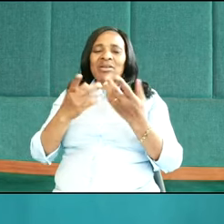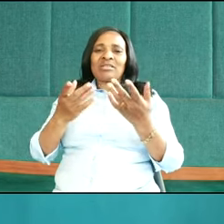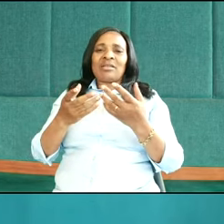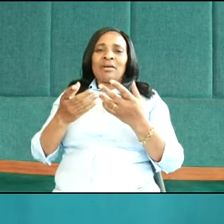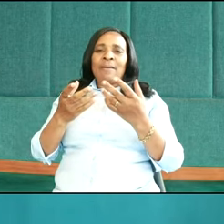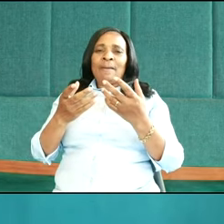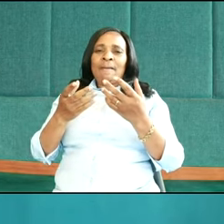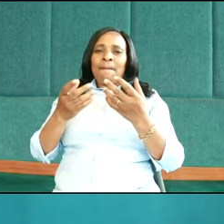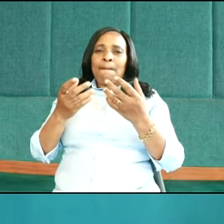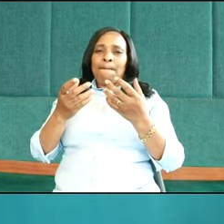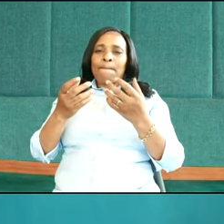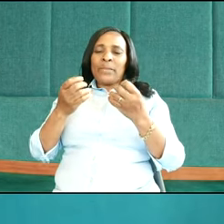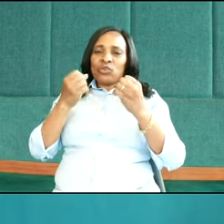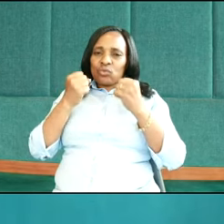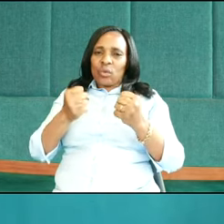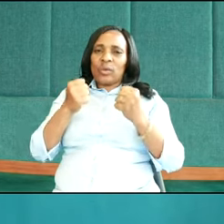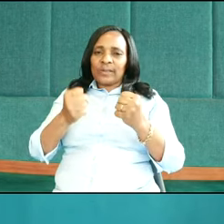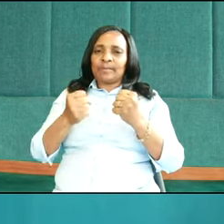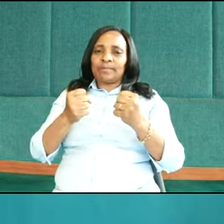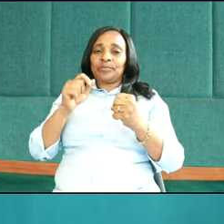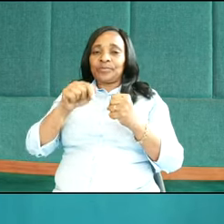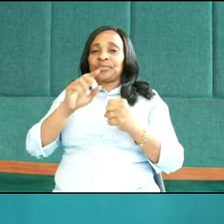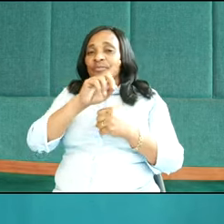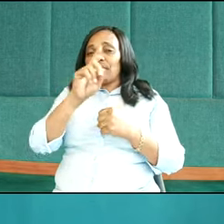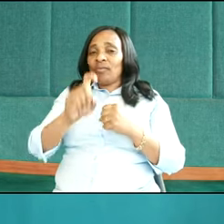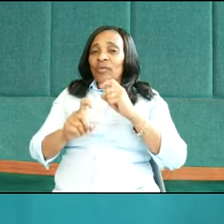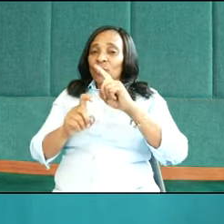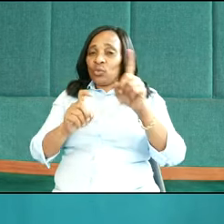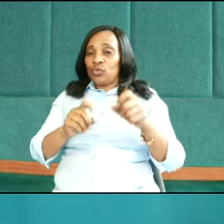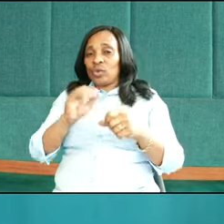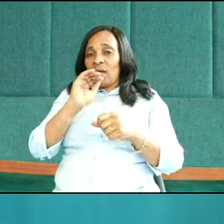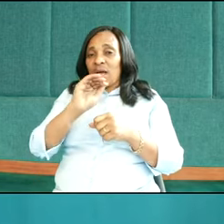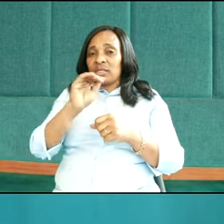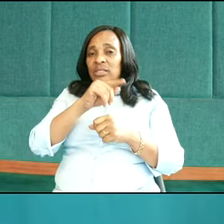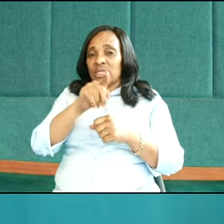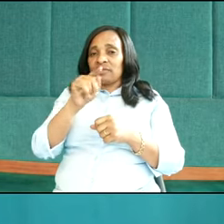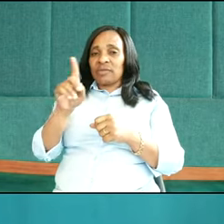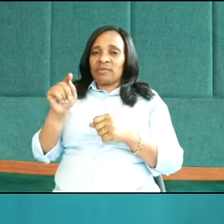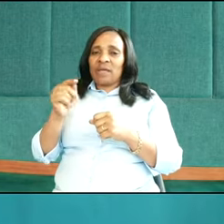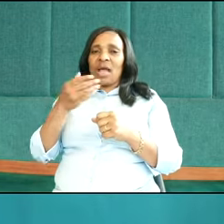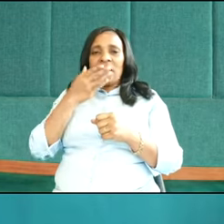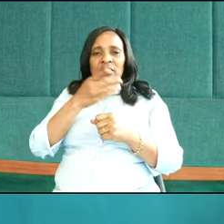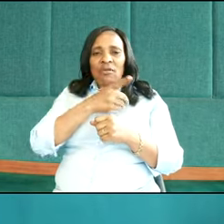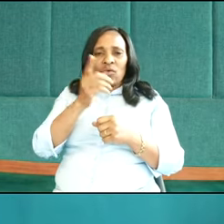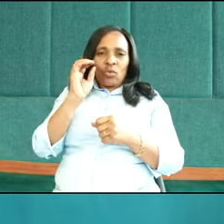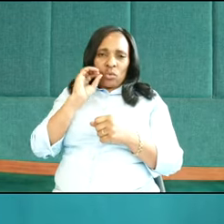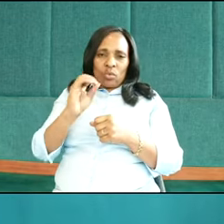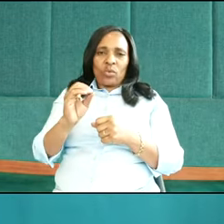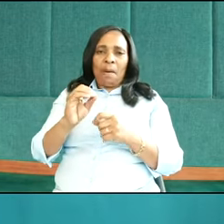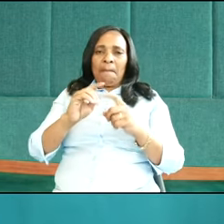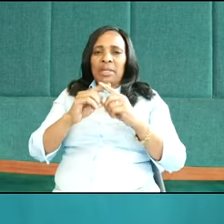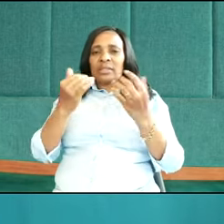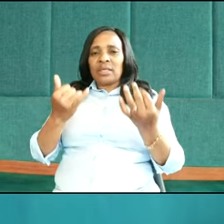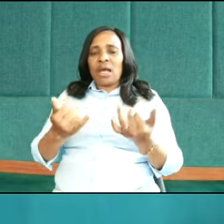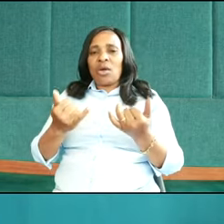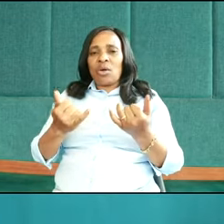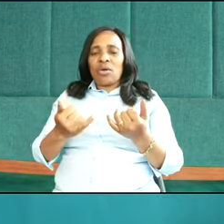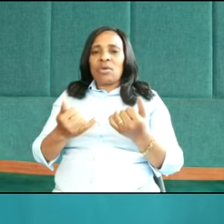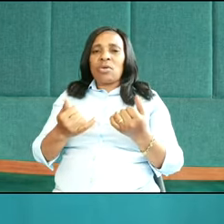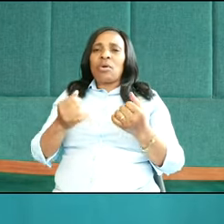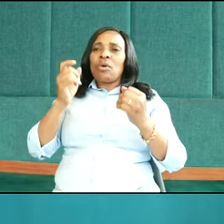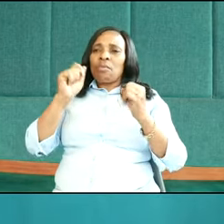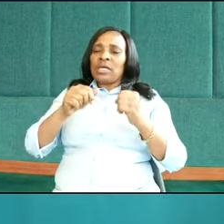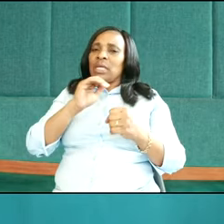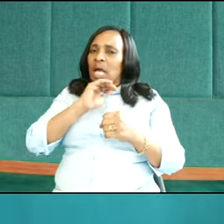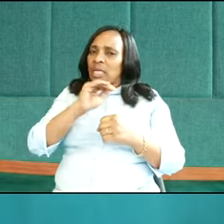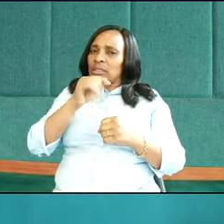know, these are questions that you have to ask yourself, you know. I can't answer them for you, you know. And you really have